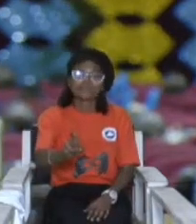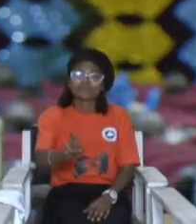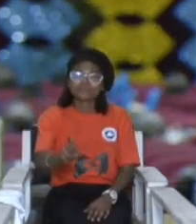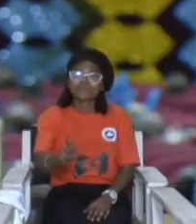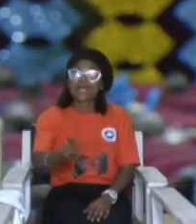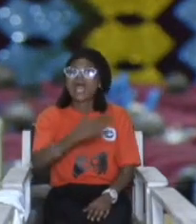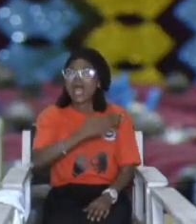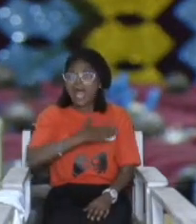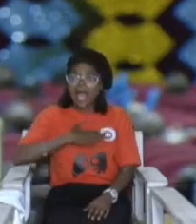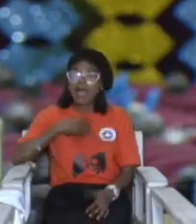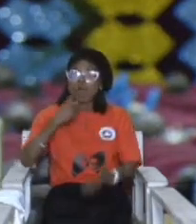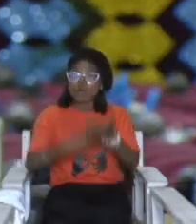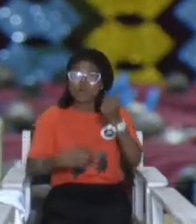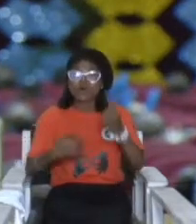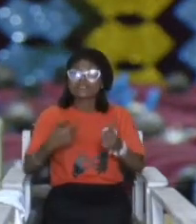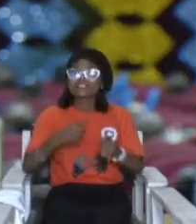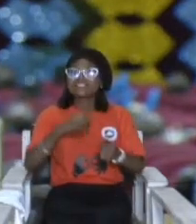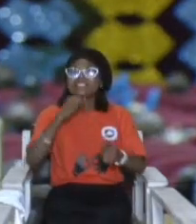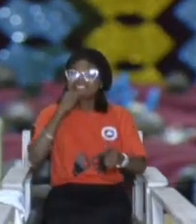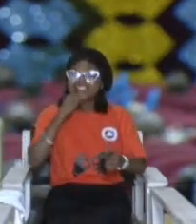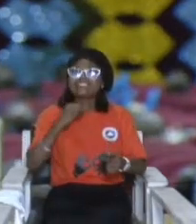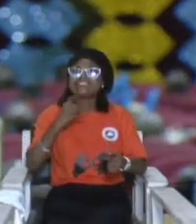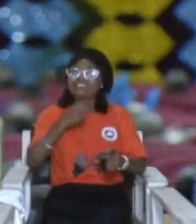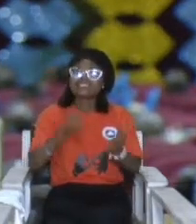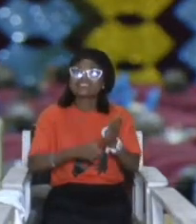And what does the rod stand for?